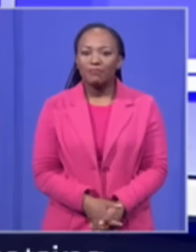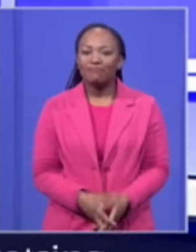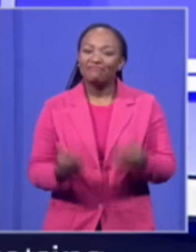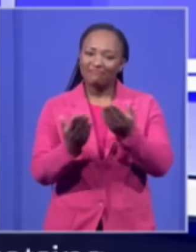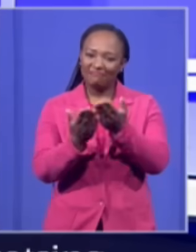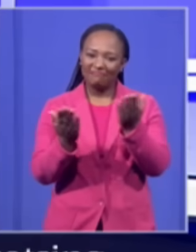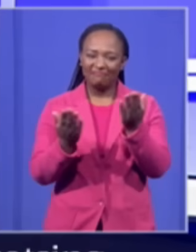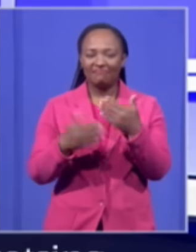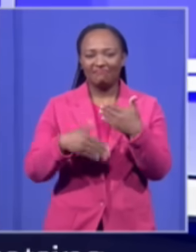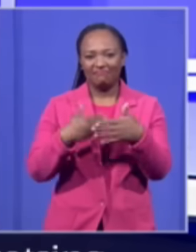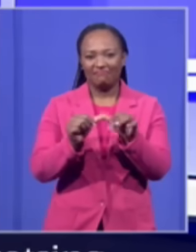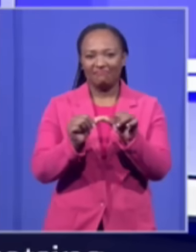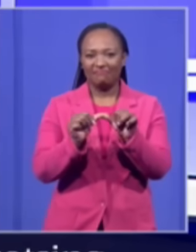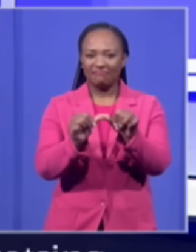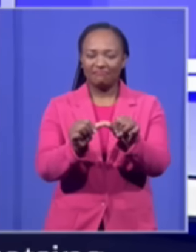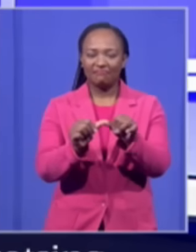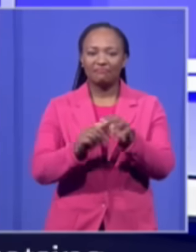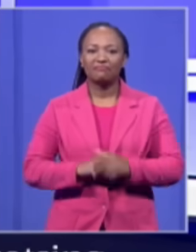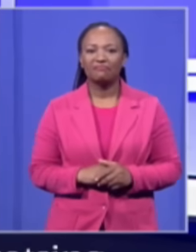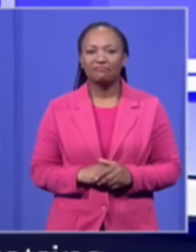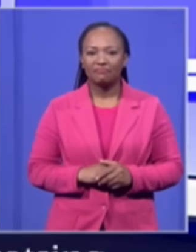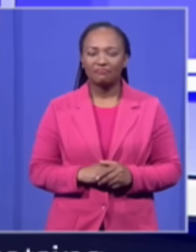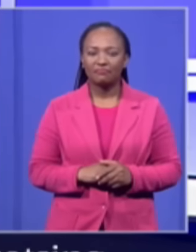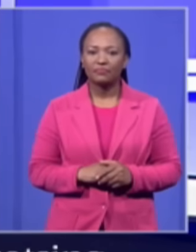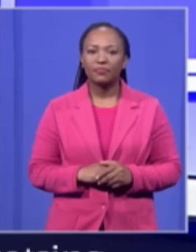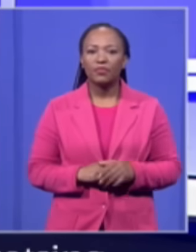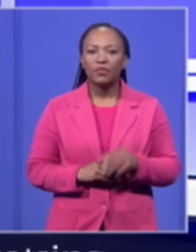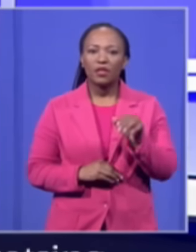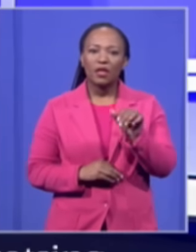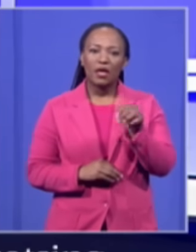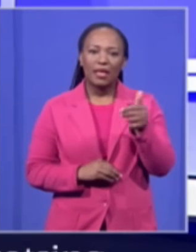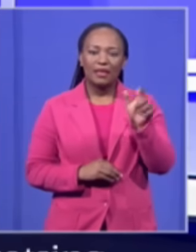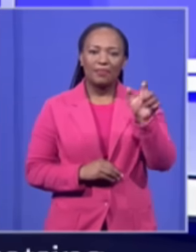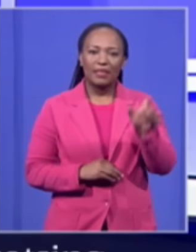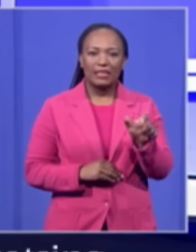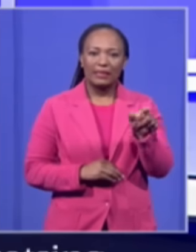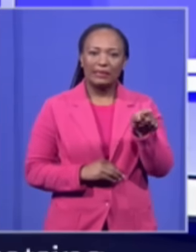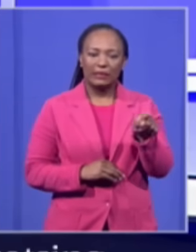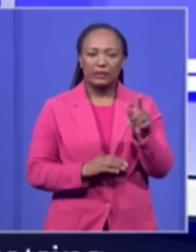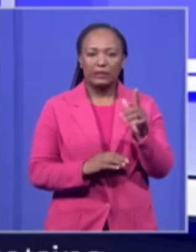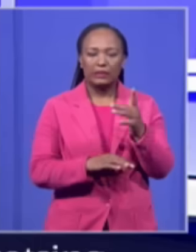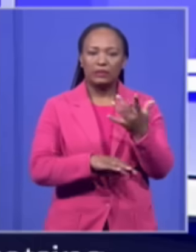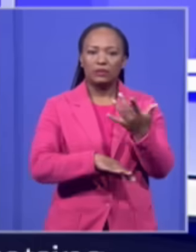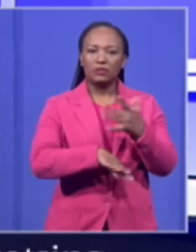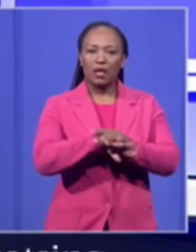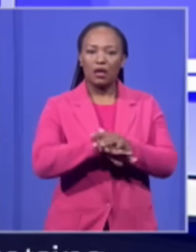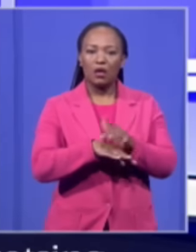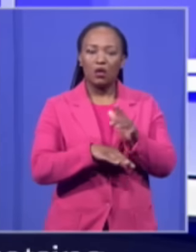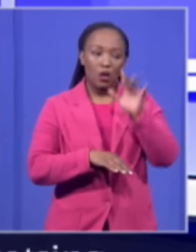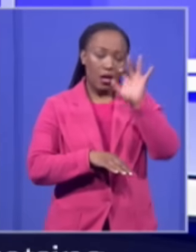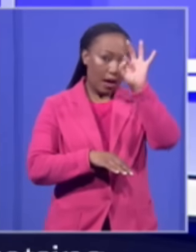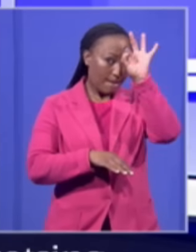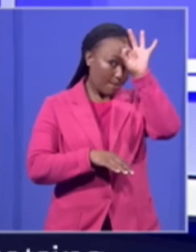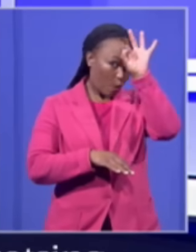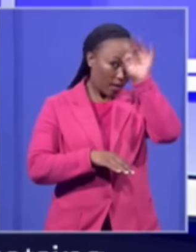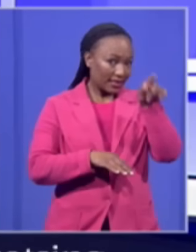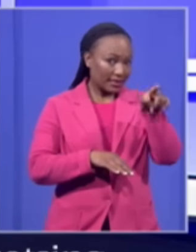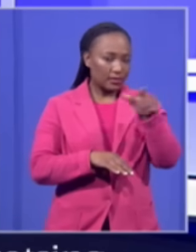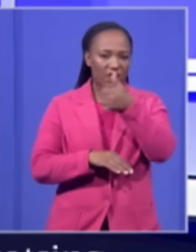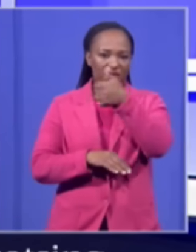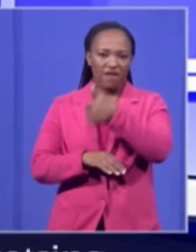Motho re santse re le mmogo. Motshwarwa yo mongwe gape o tlhokafetse morago ga gore vene ya mapodisi e thulane le serori kwa tseleng